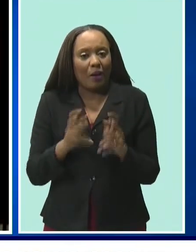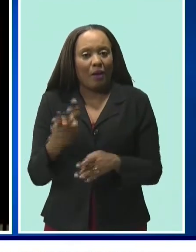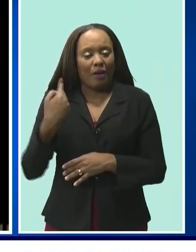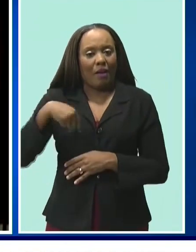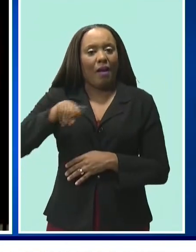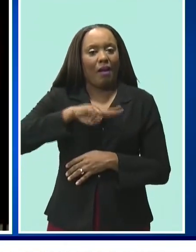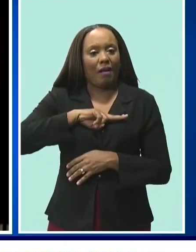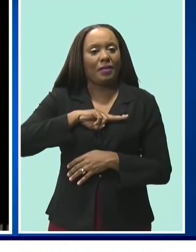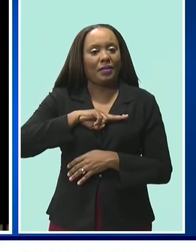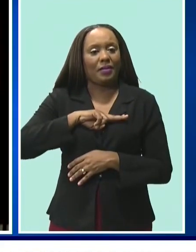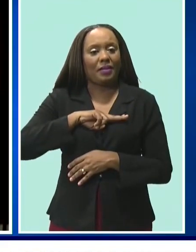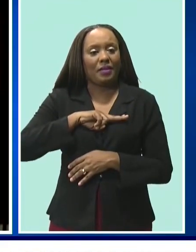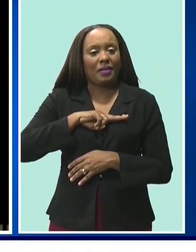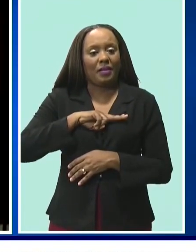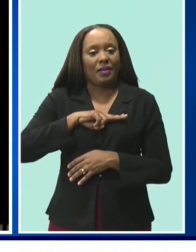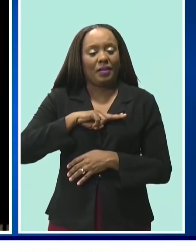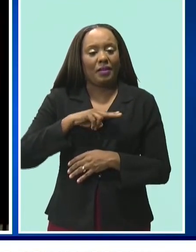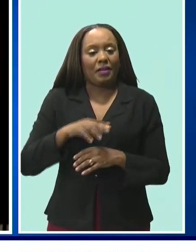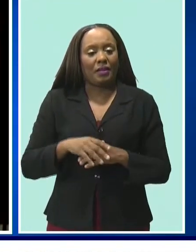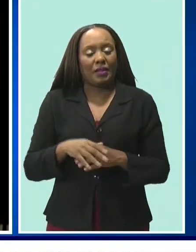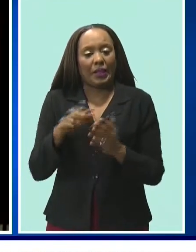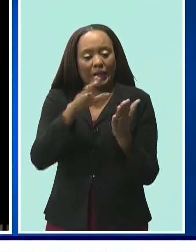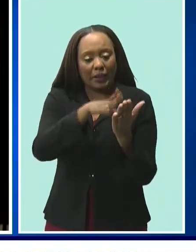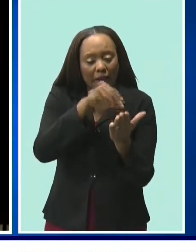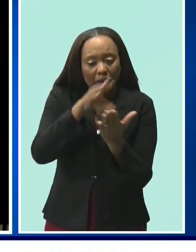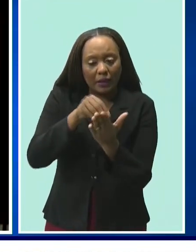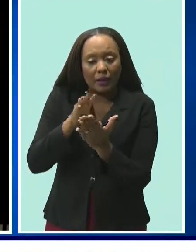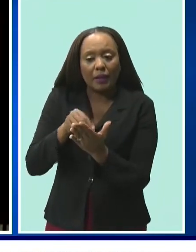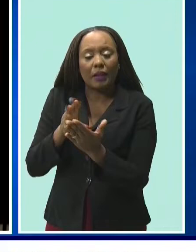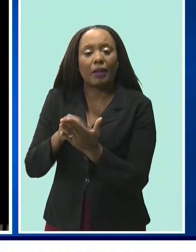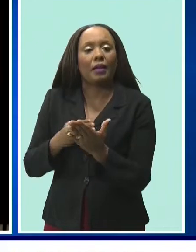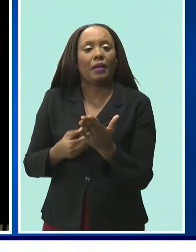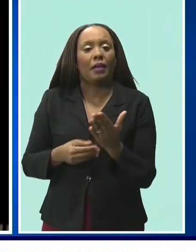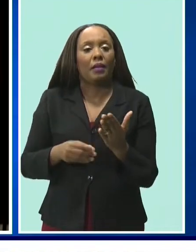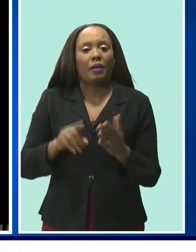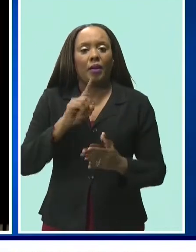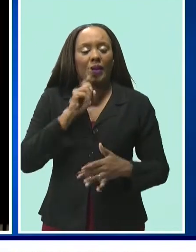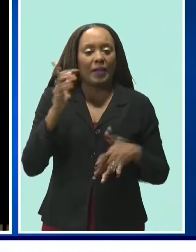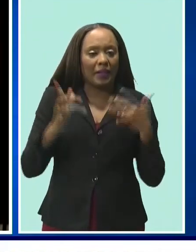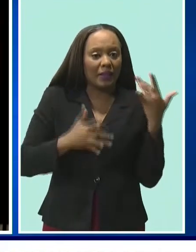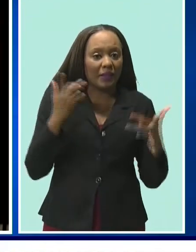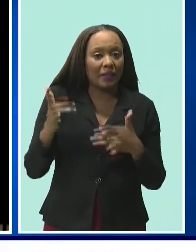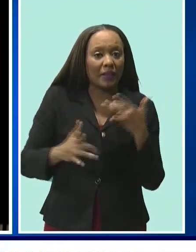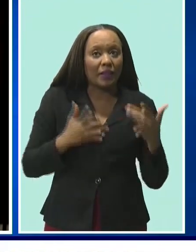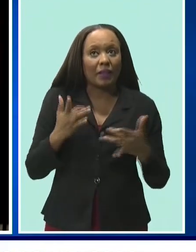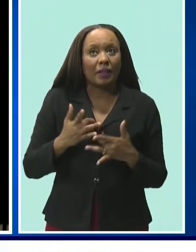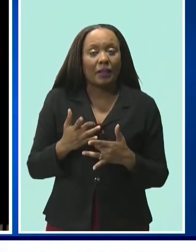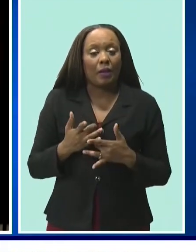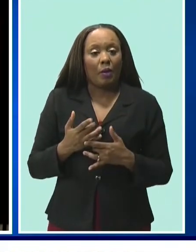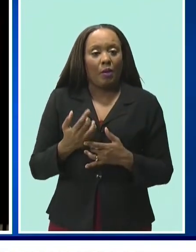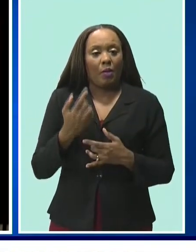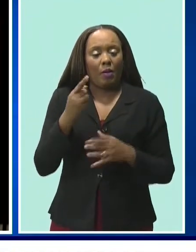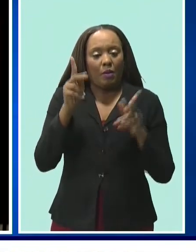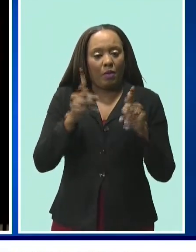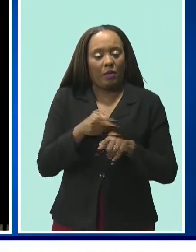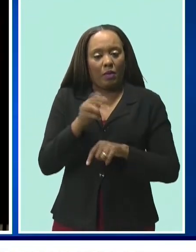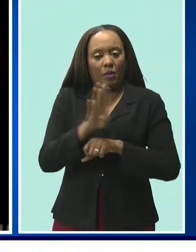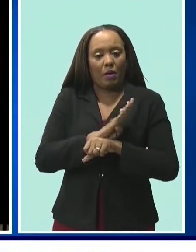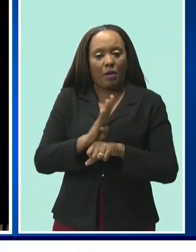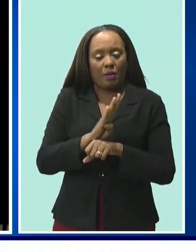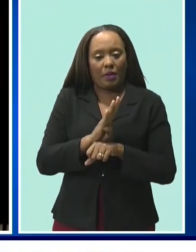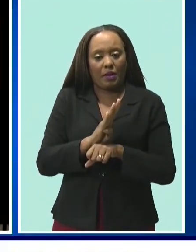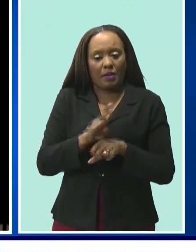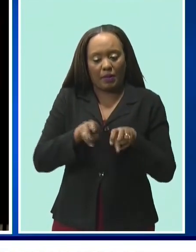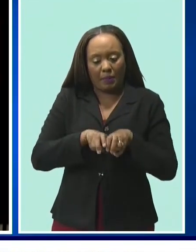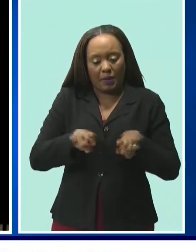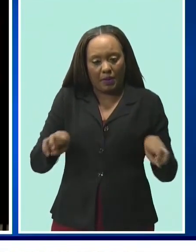being made for us locals to learn from them. I'm also very excited that a local is sitting on that panel, really just